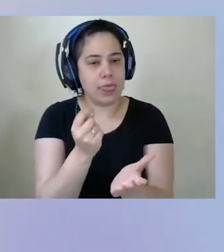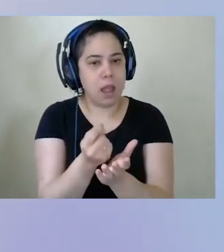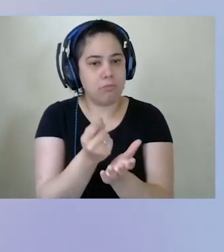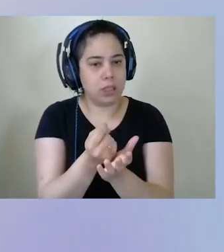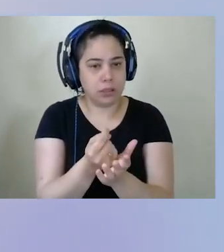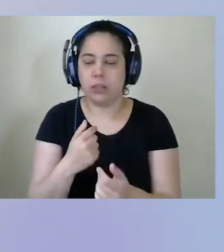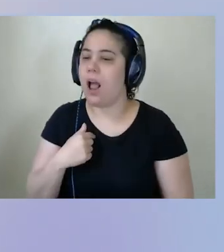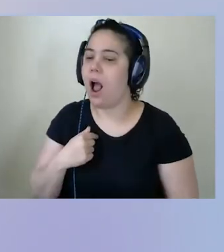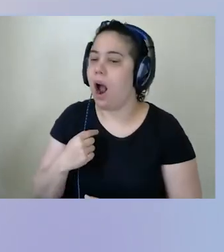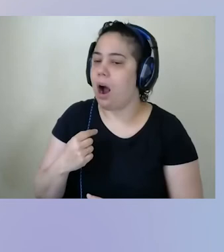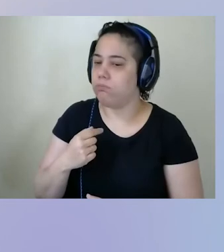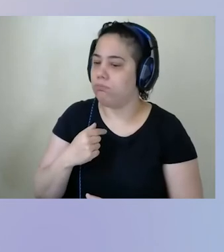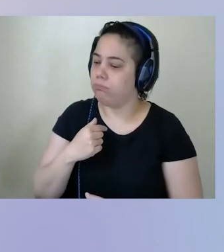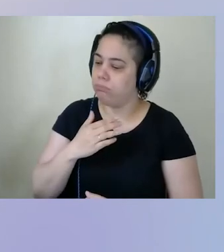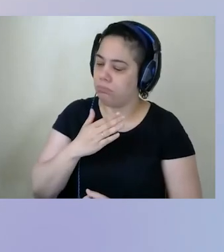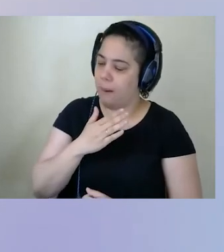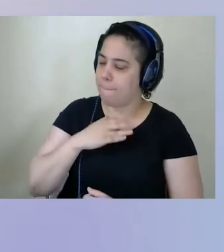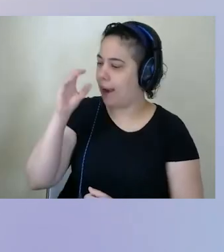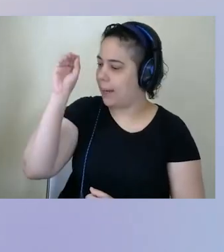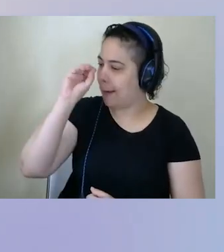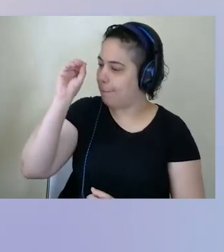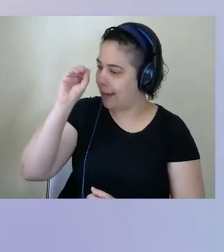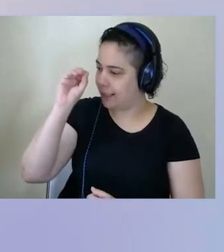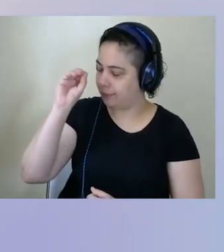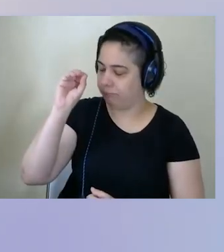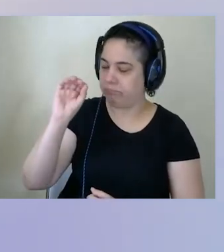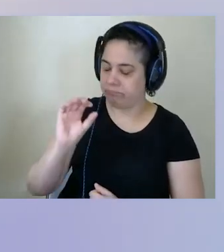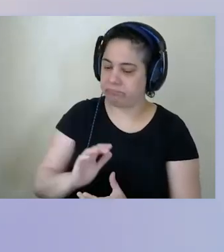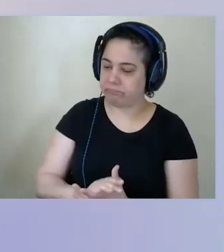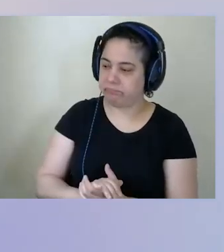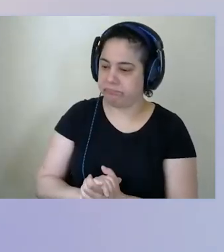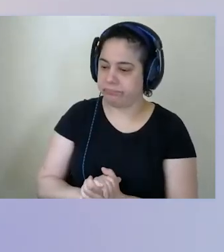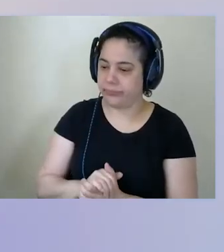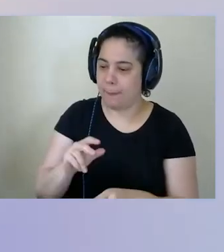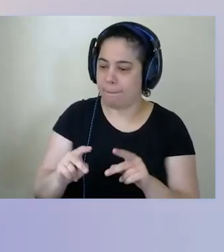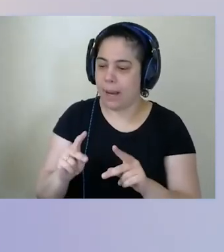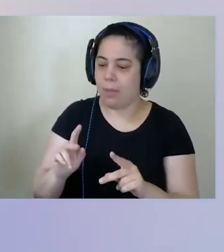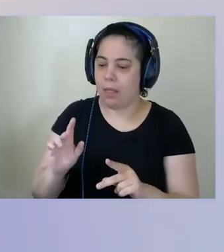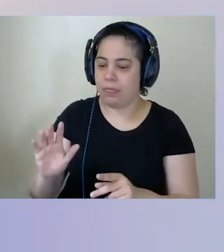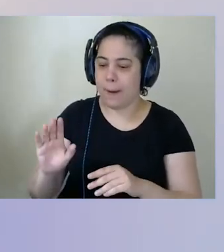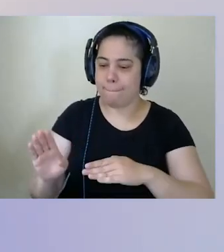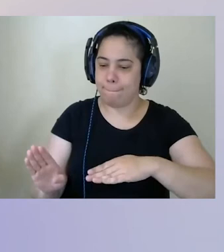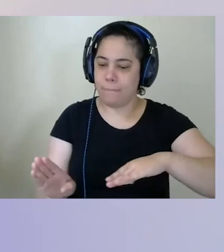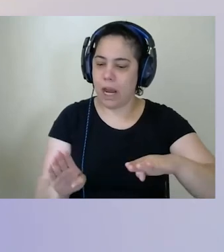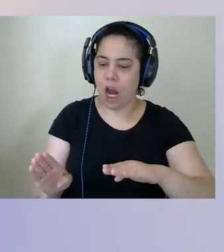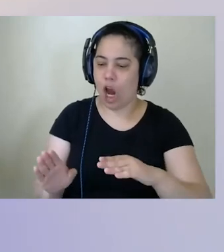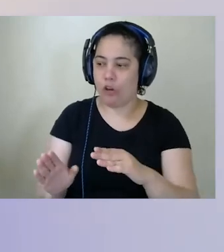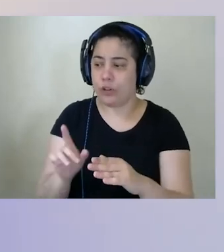of the behaviors that are the most distressing that we deal